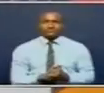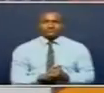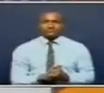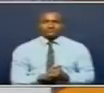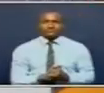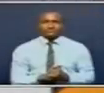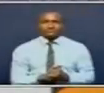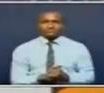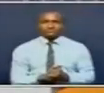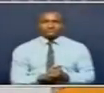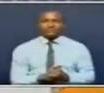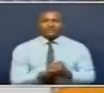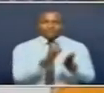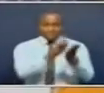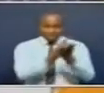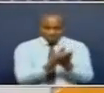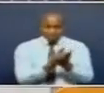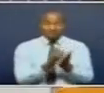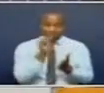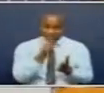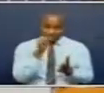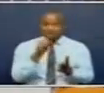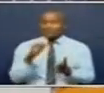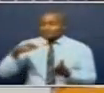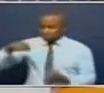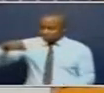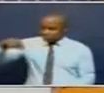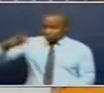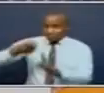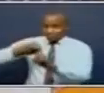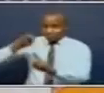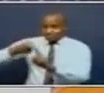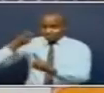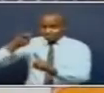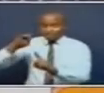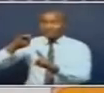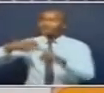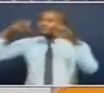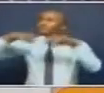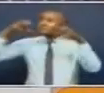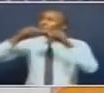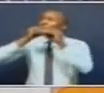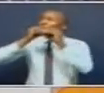Nilikuwa nimeshukua hii loan kupanda ngano naye. Wakati nilishukua mvua ikakata kunyesha.